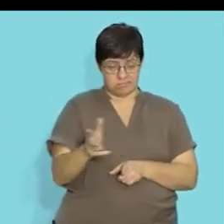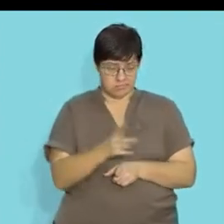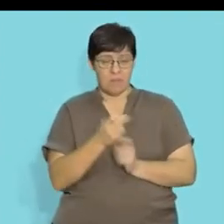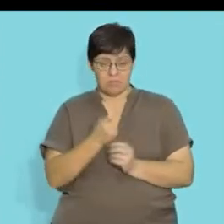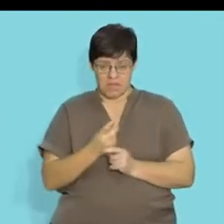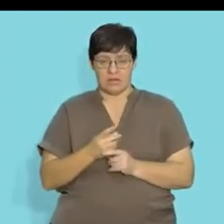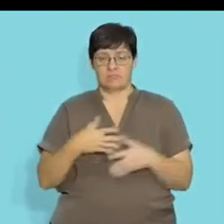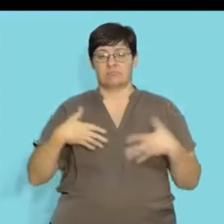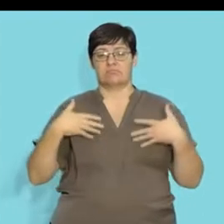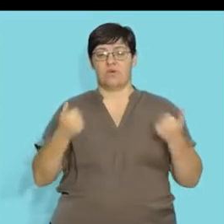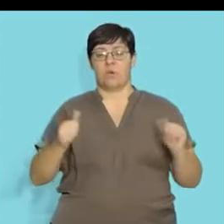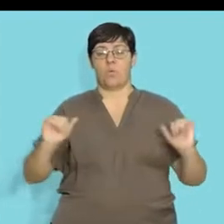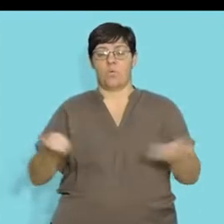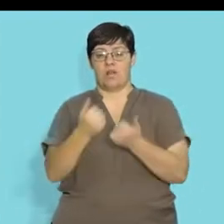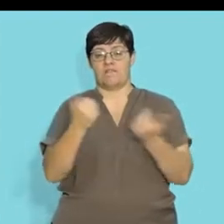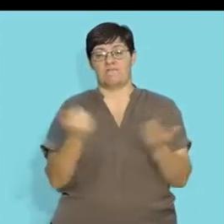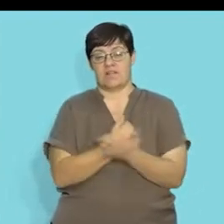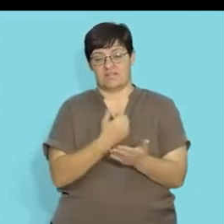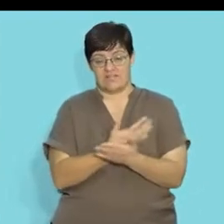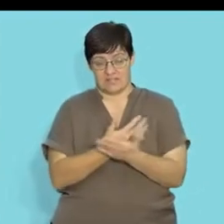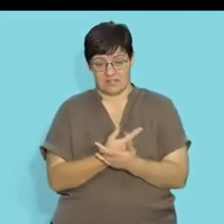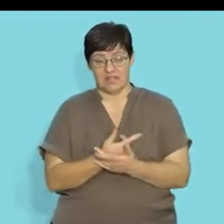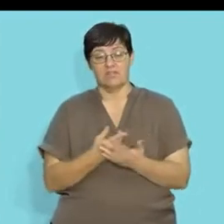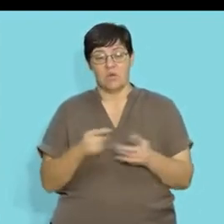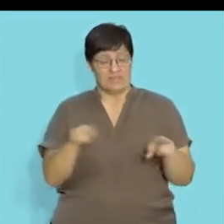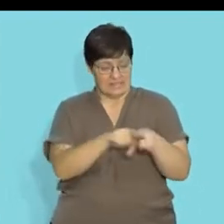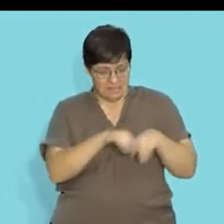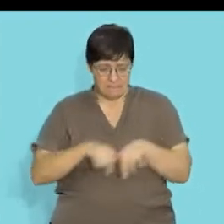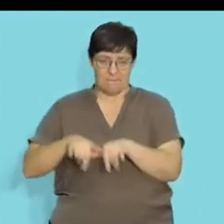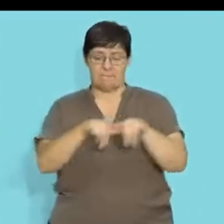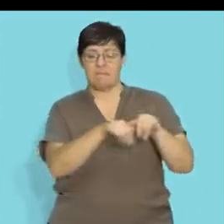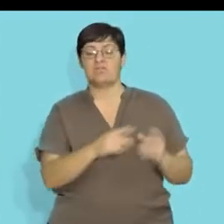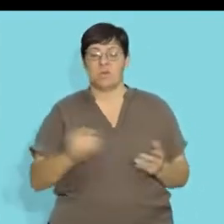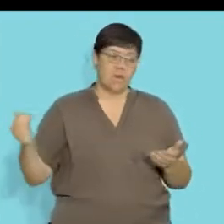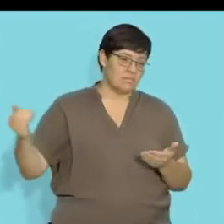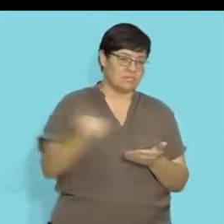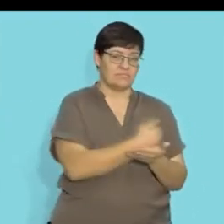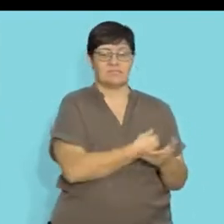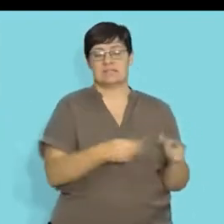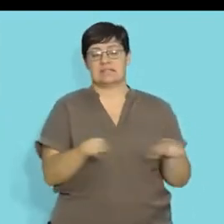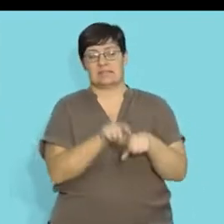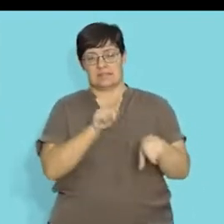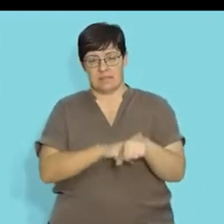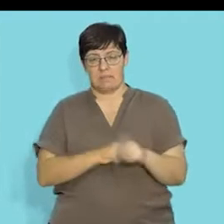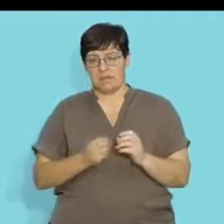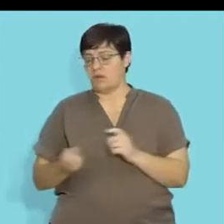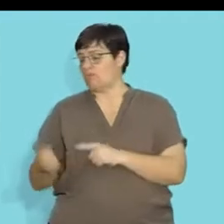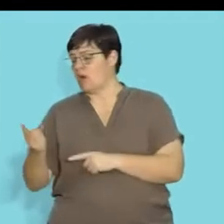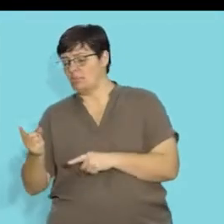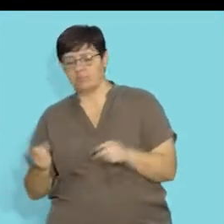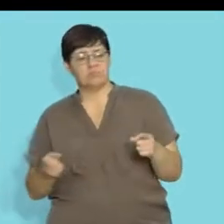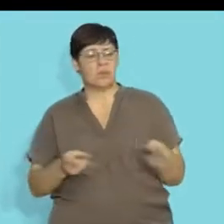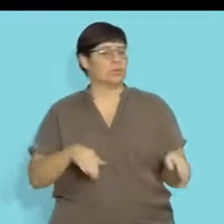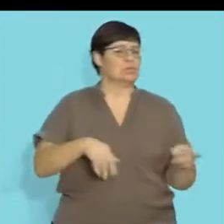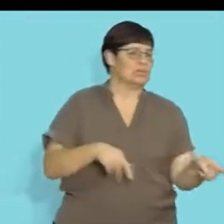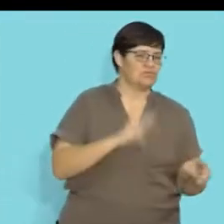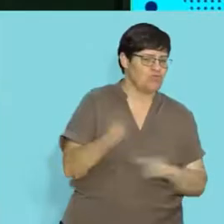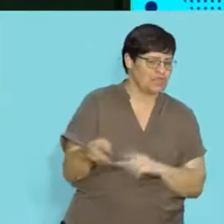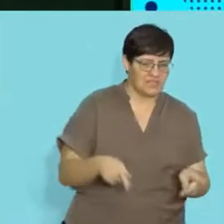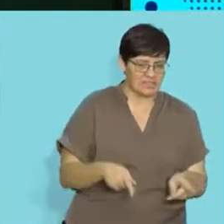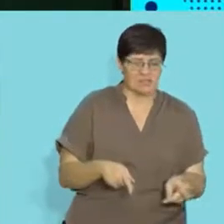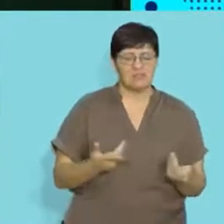the ripening so that these fruits ripen at the same time and they all can be harvested simultaneously. So guys, you